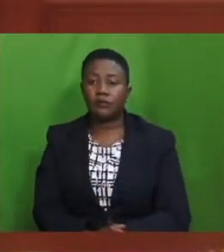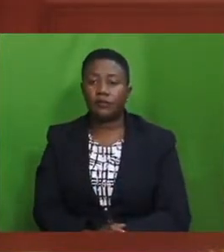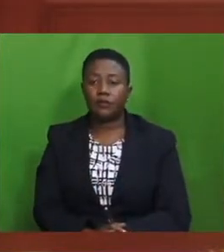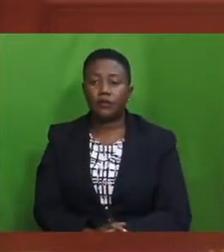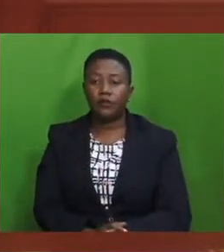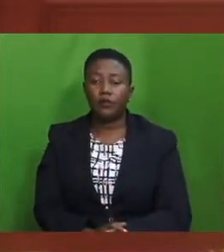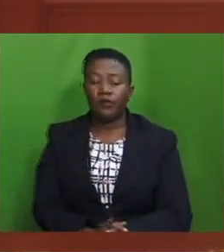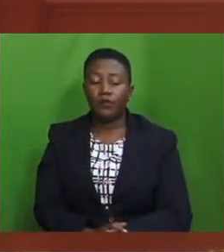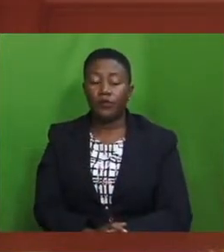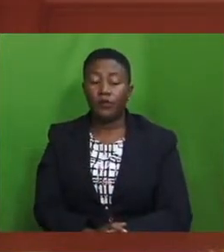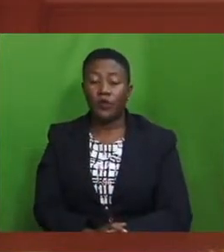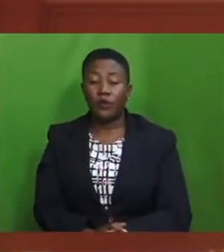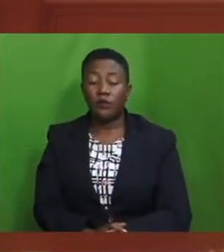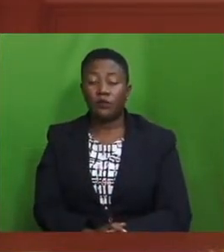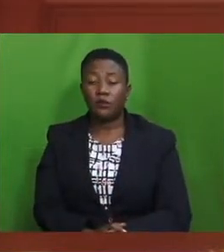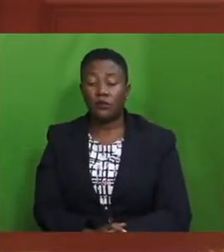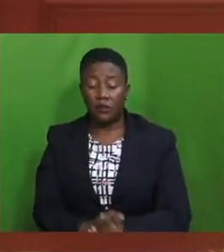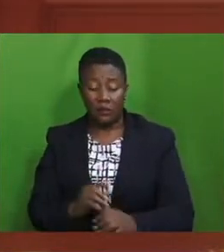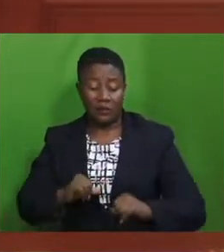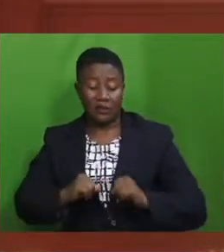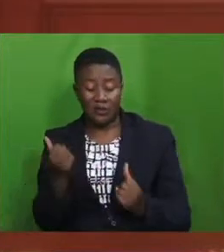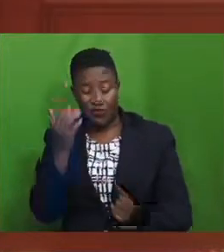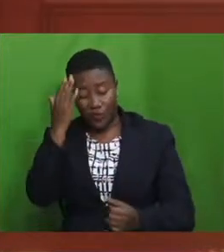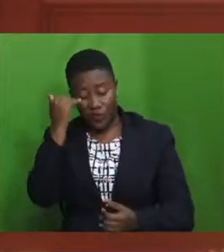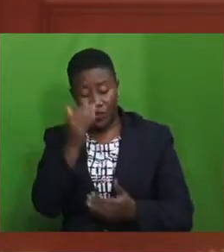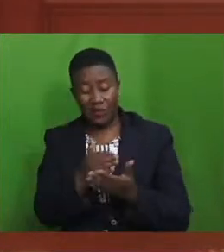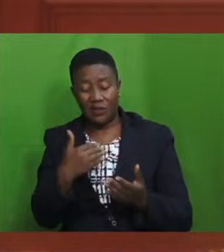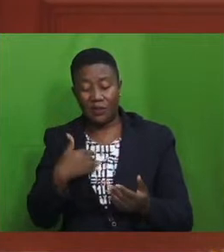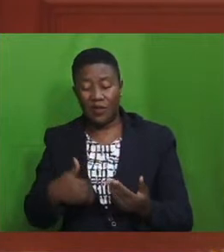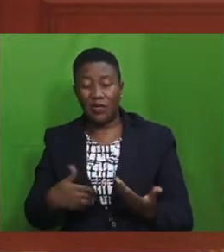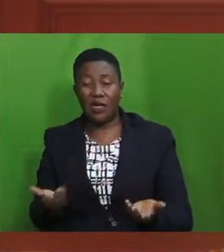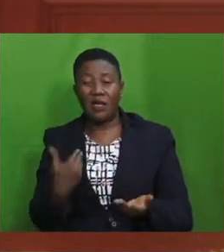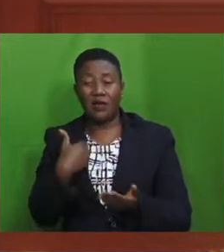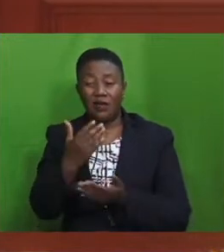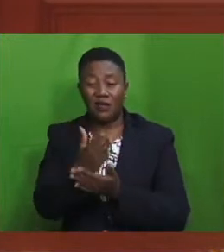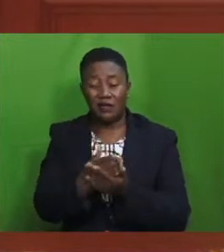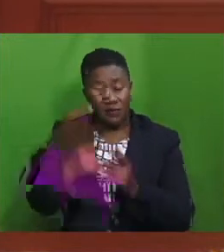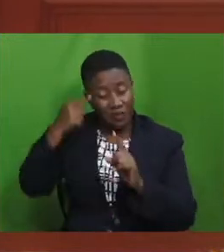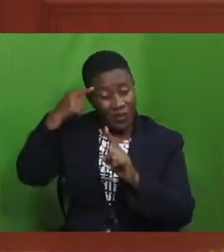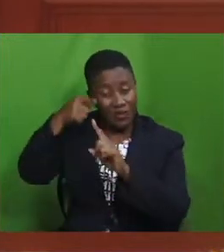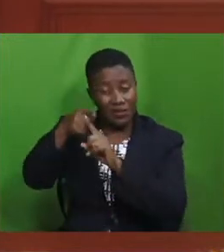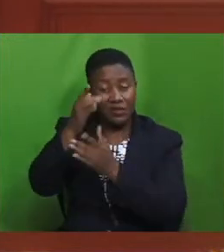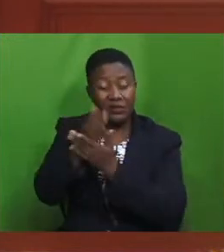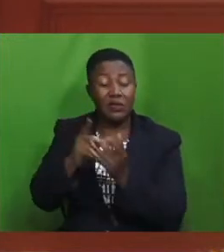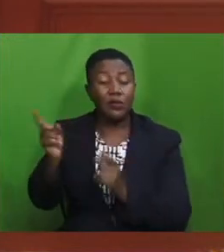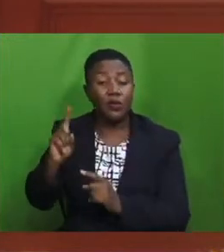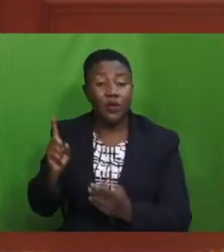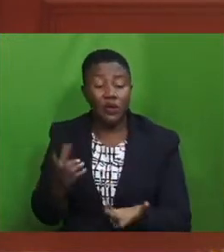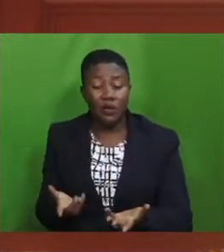A denial because somebody have manifested ambition somewhere, Mr. Speaker. Mr.